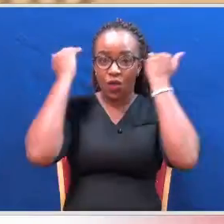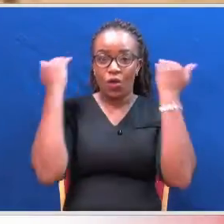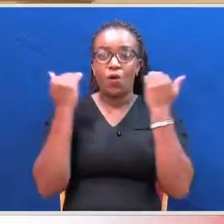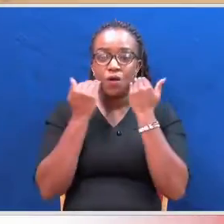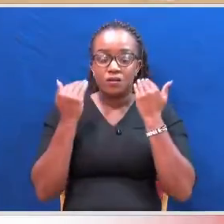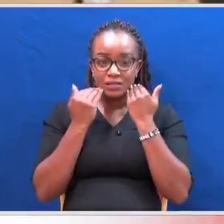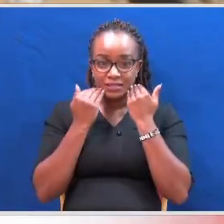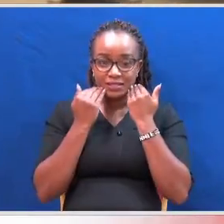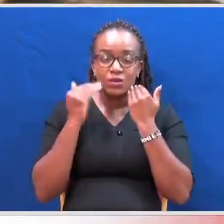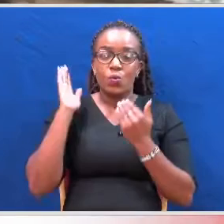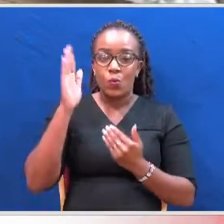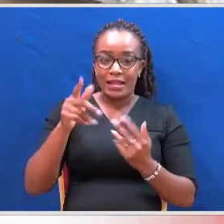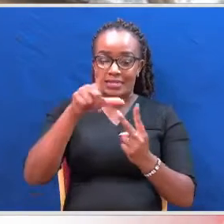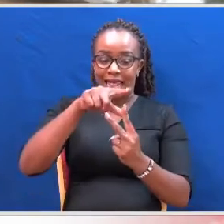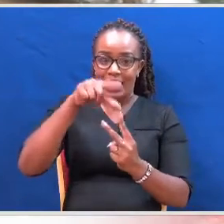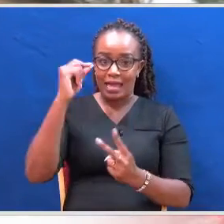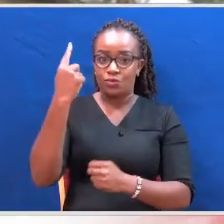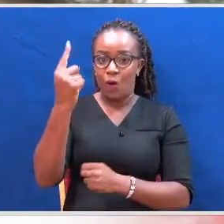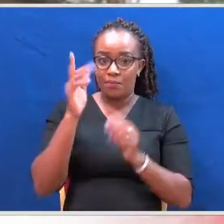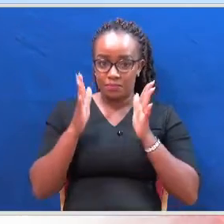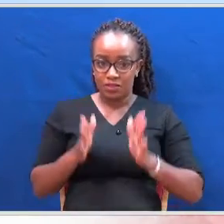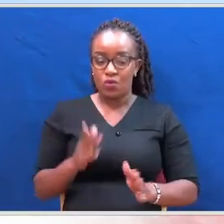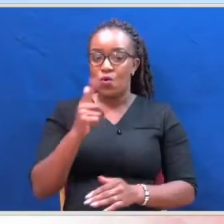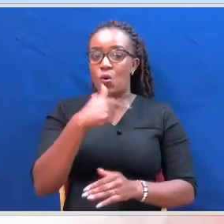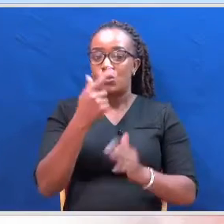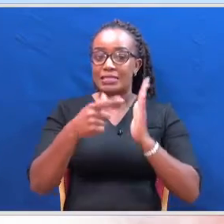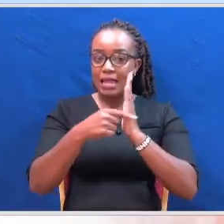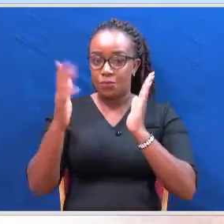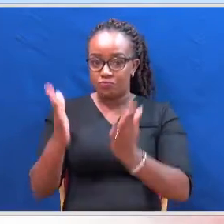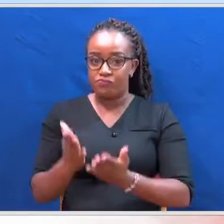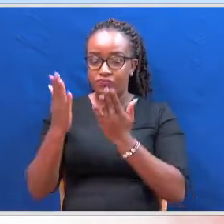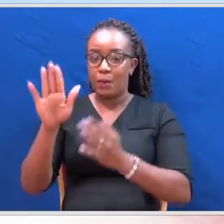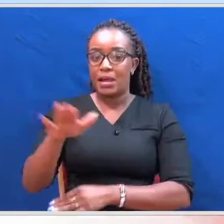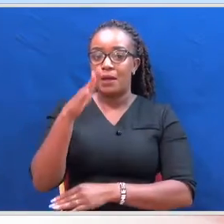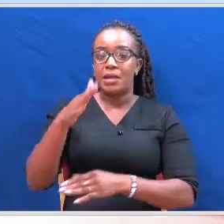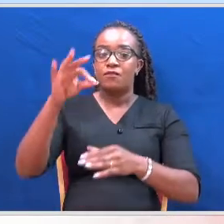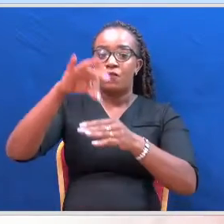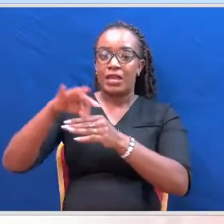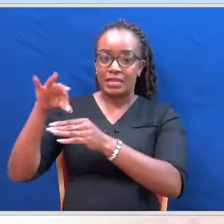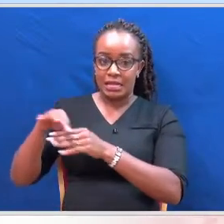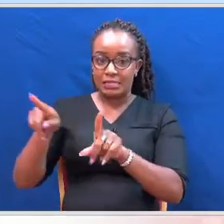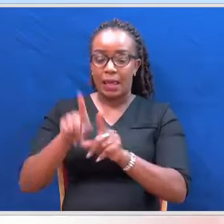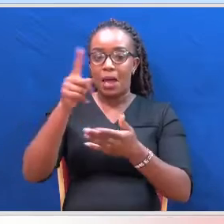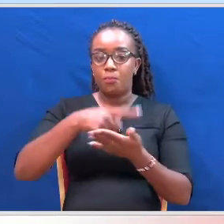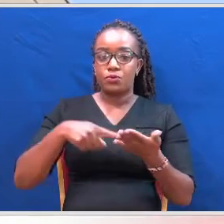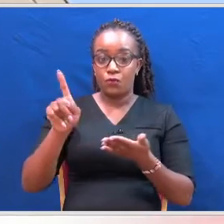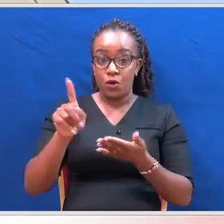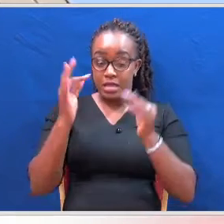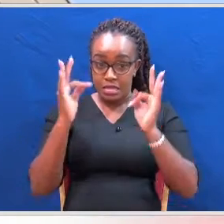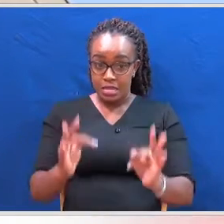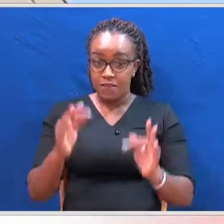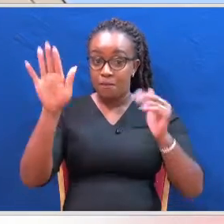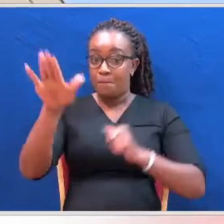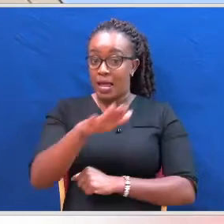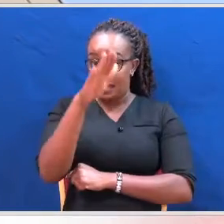Commission is set to select one individual whose name is forwarded to Parliament for vetting and approval. If the Parliament gives